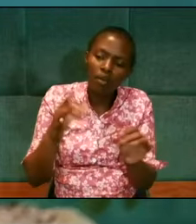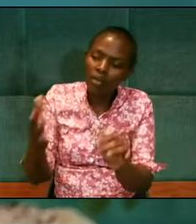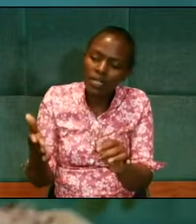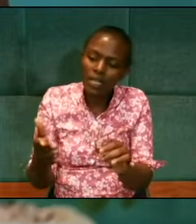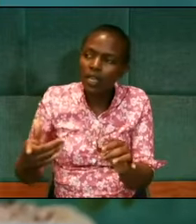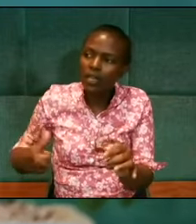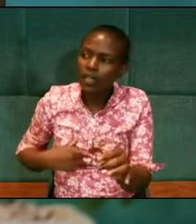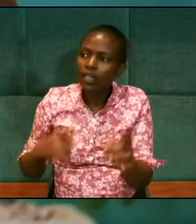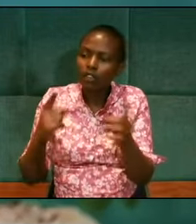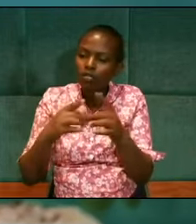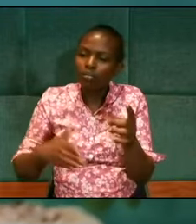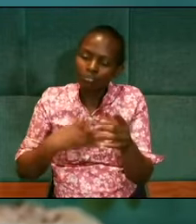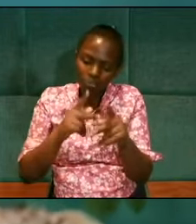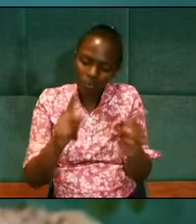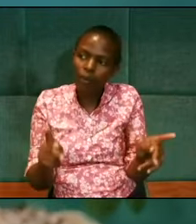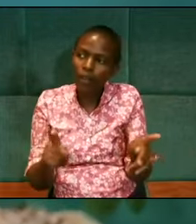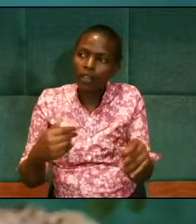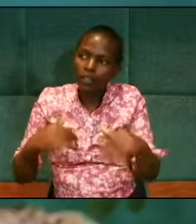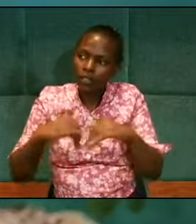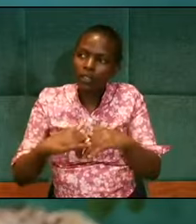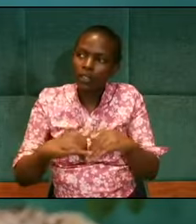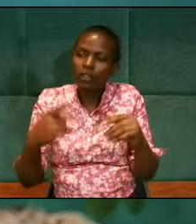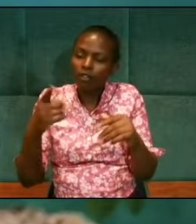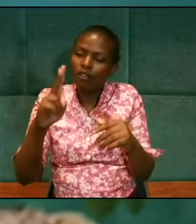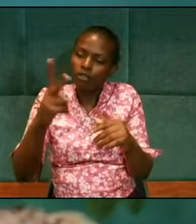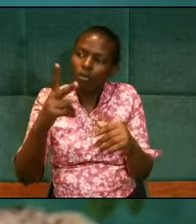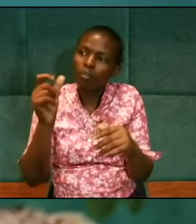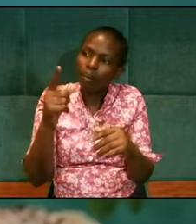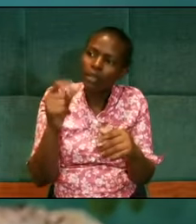Ghana. She stayed for 2 months. My sister saw her.